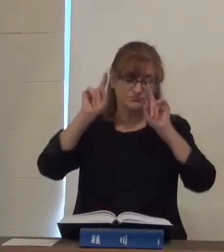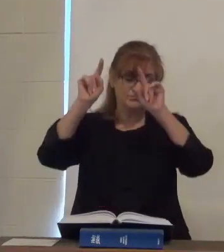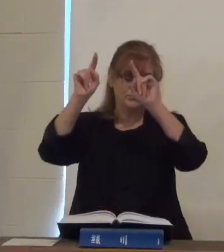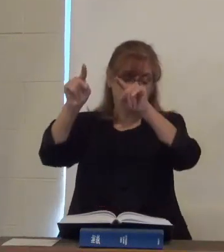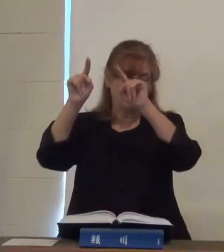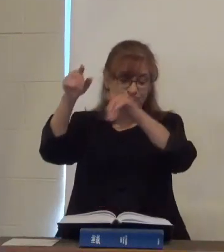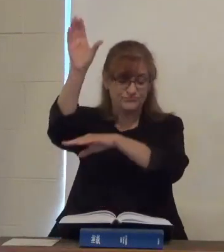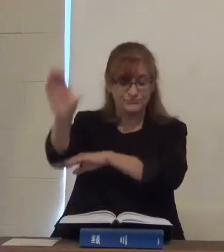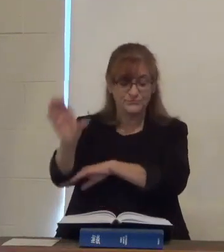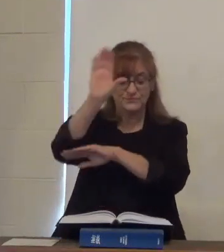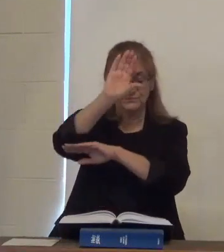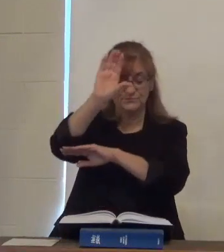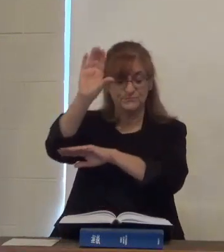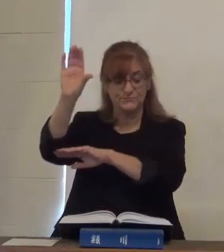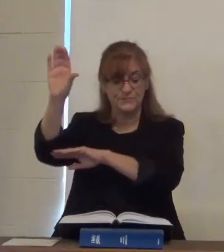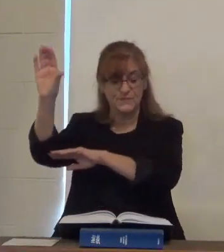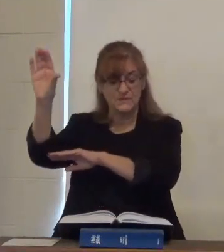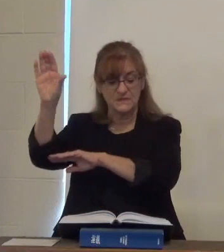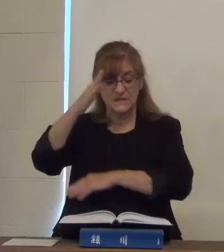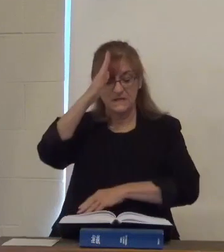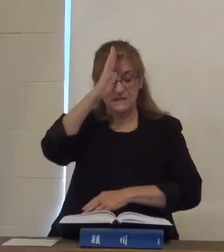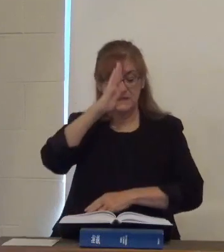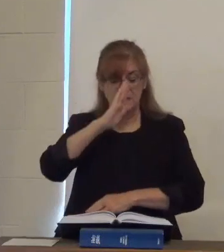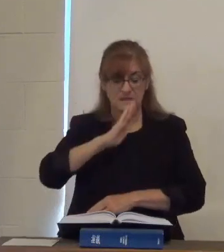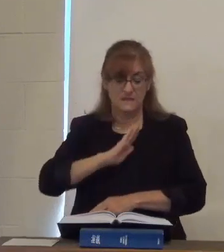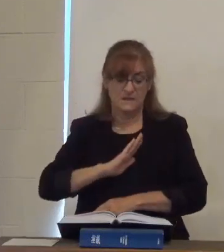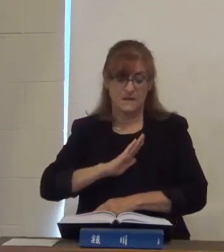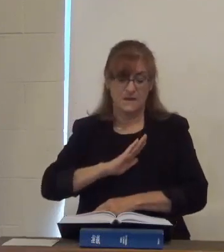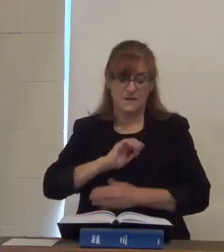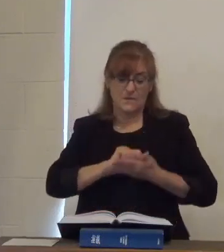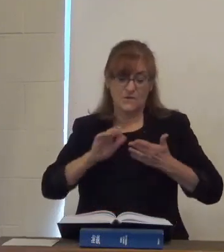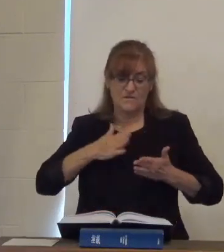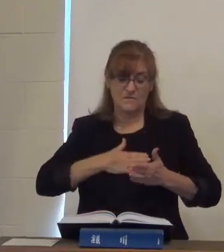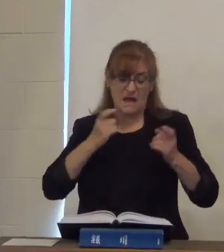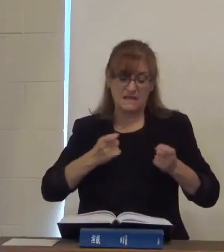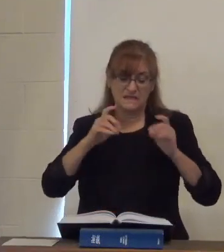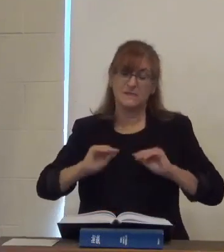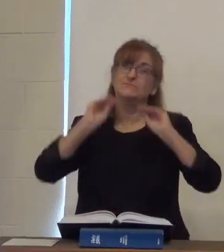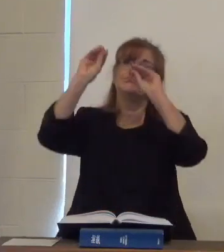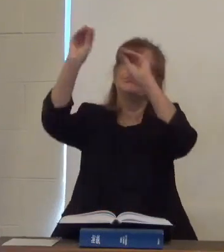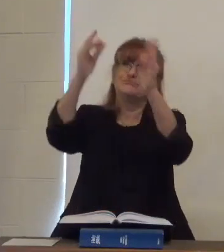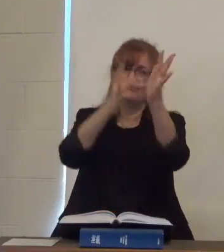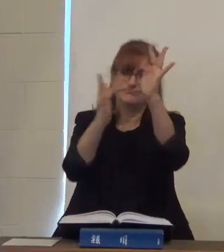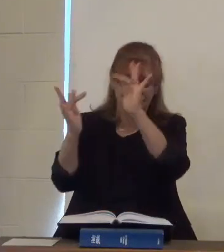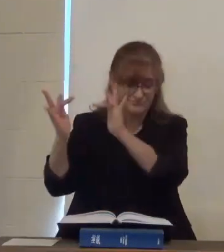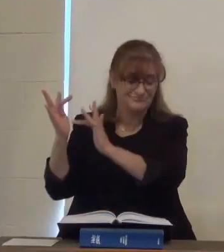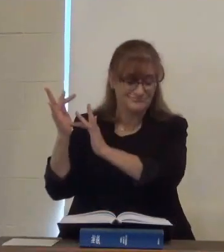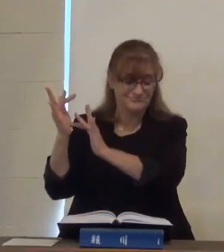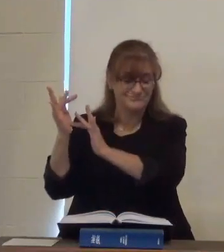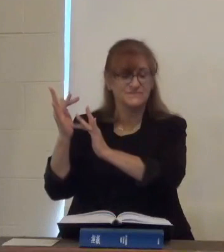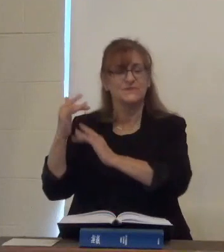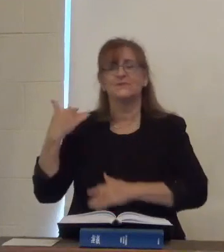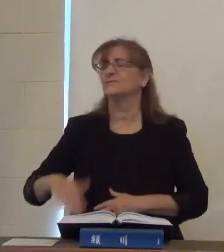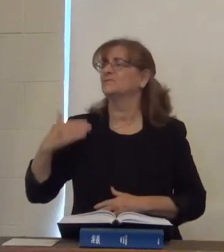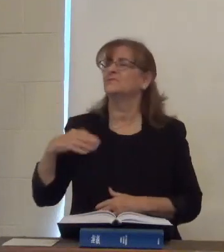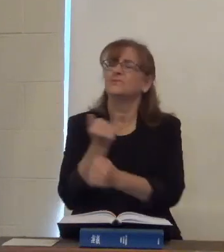grace prevailed, God pinned my wretched sin. Oh,